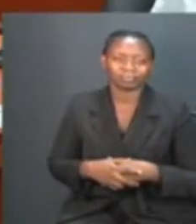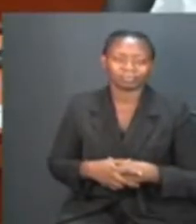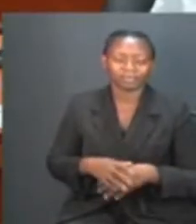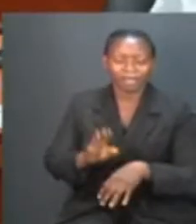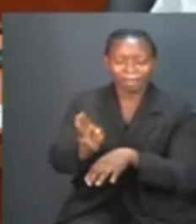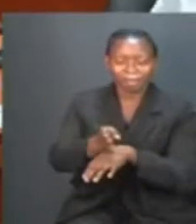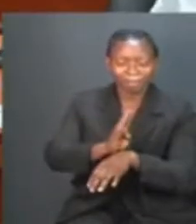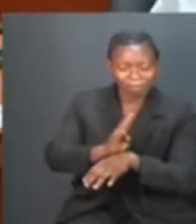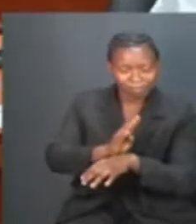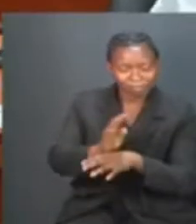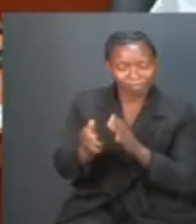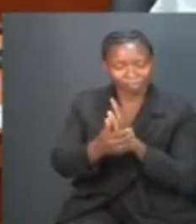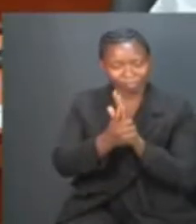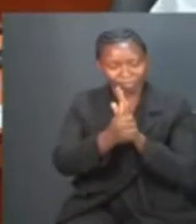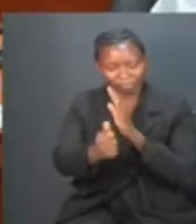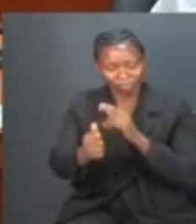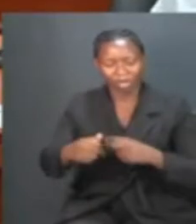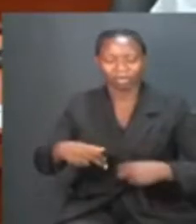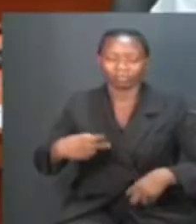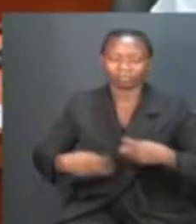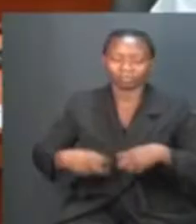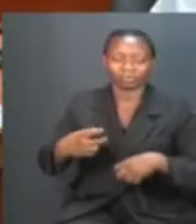Entrepreneurial skills is a problem.